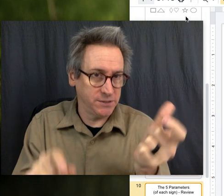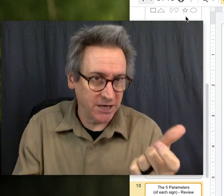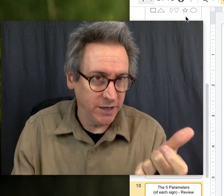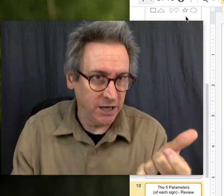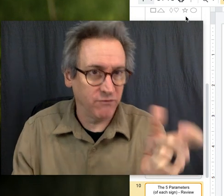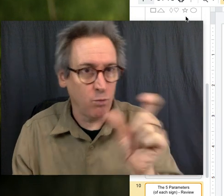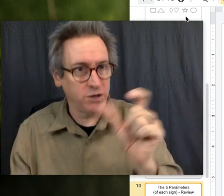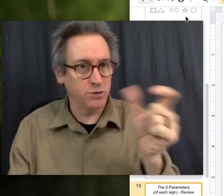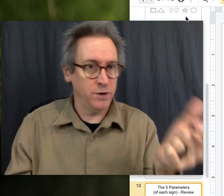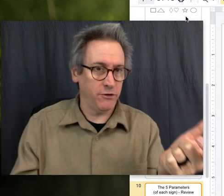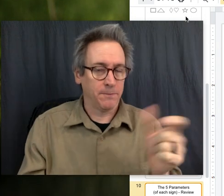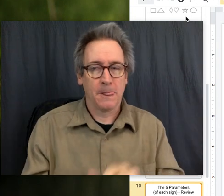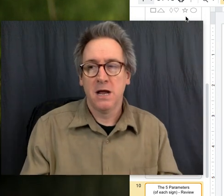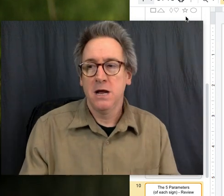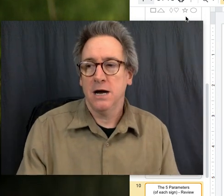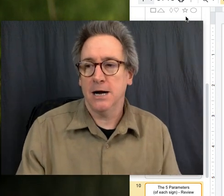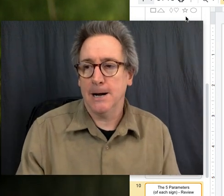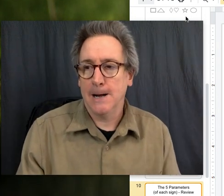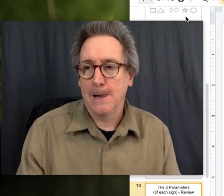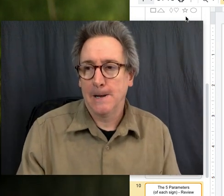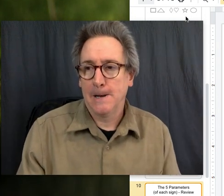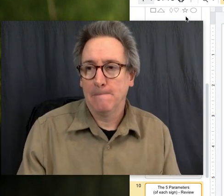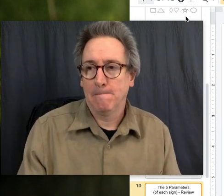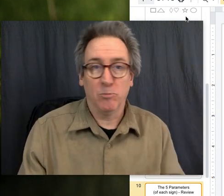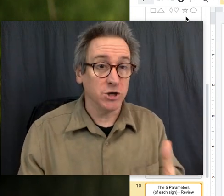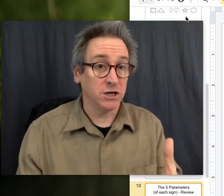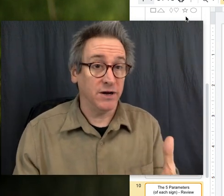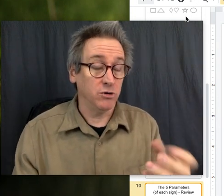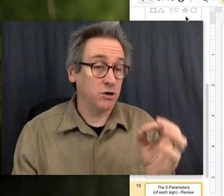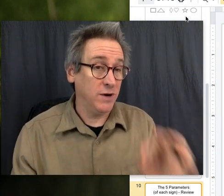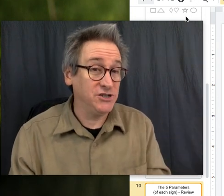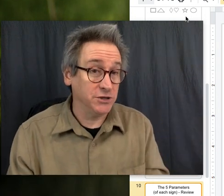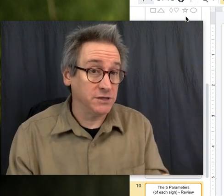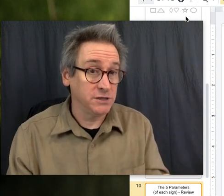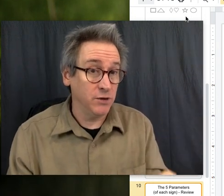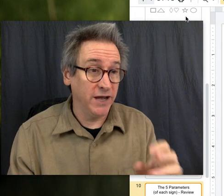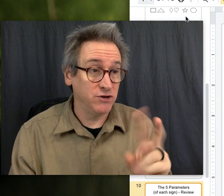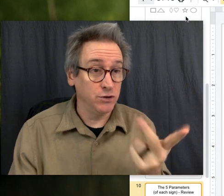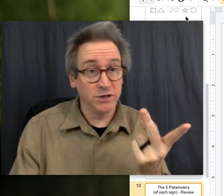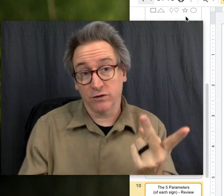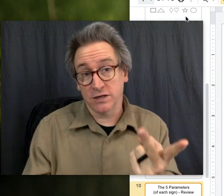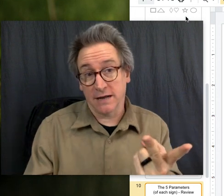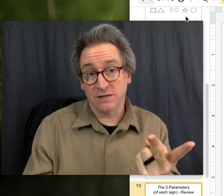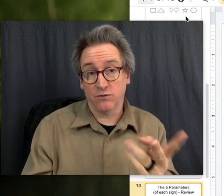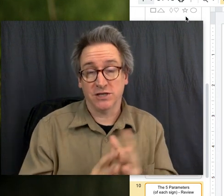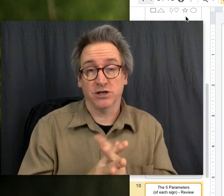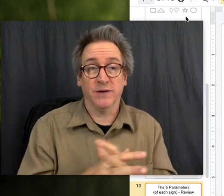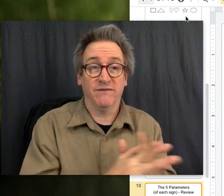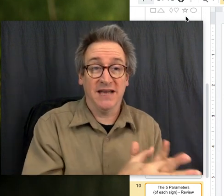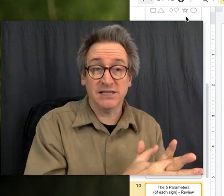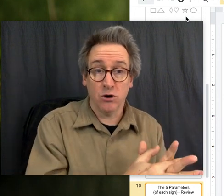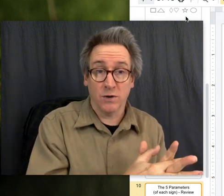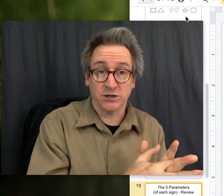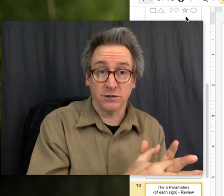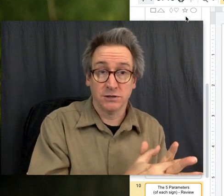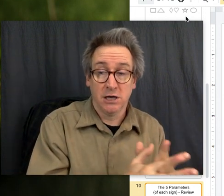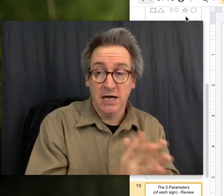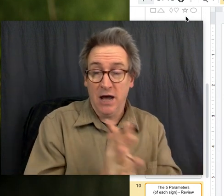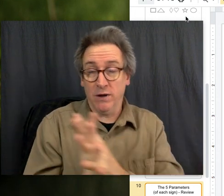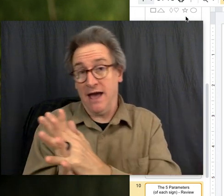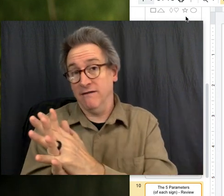just by tweaking from one to another. We talked about questions, that we have two different types of questions. We have yes-no